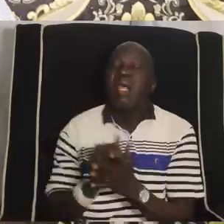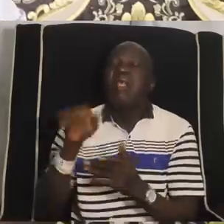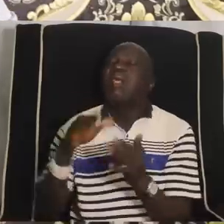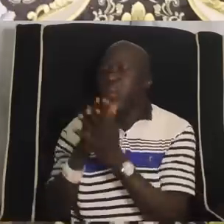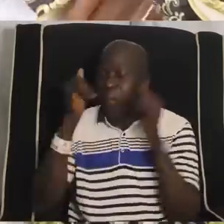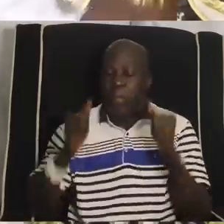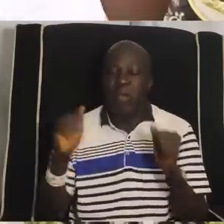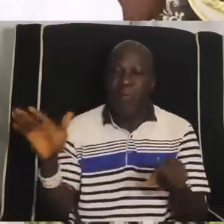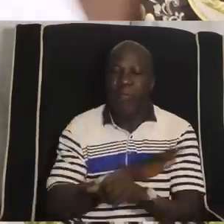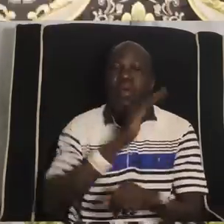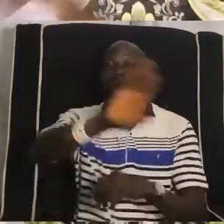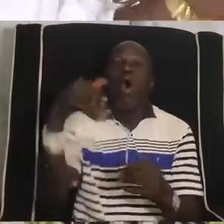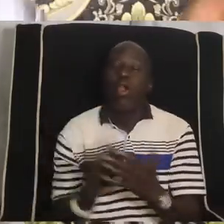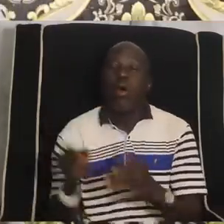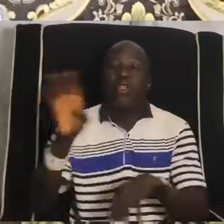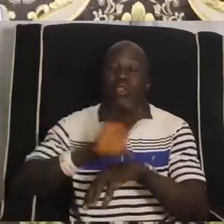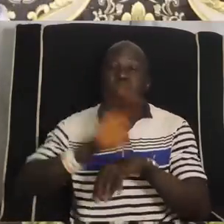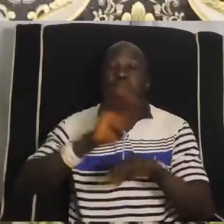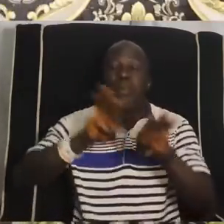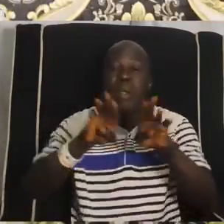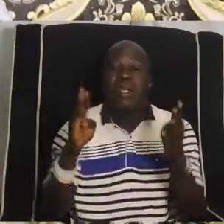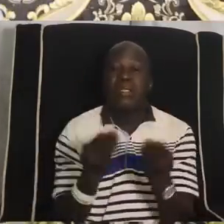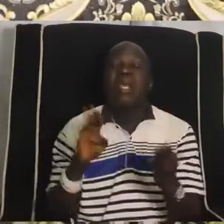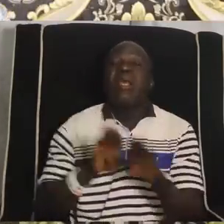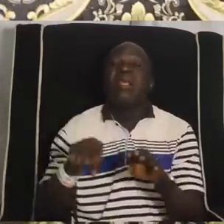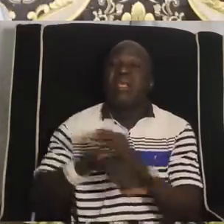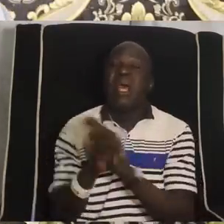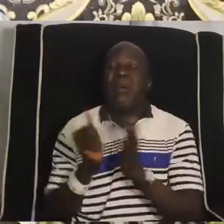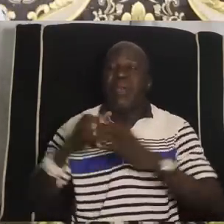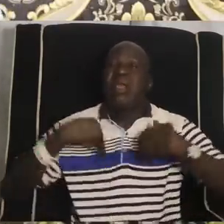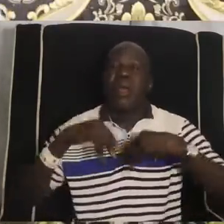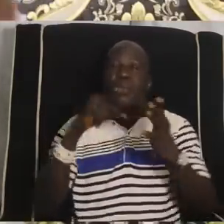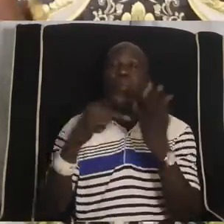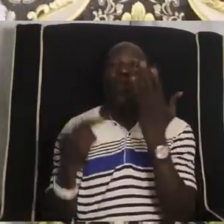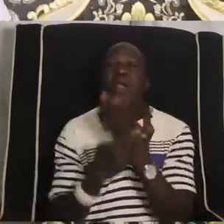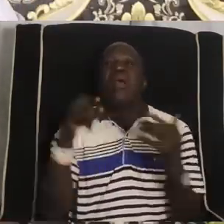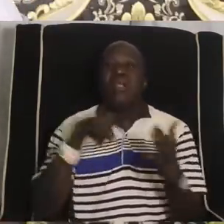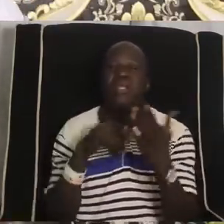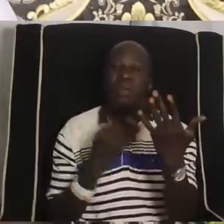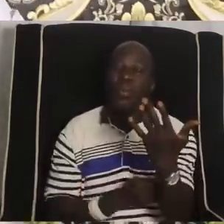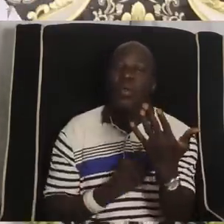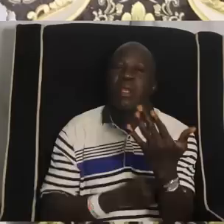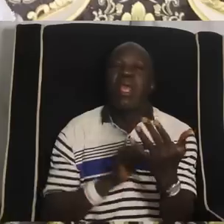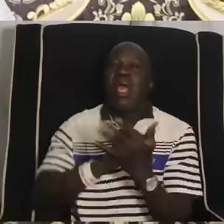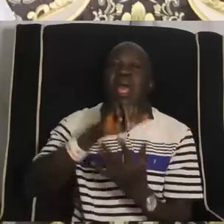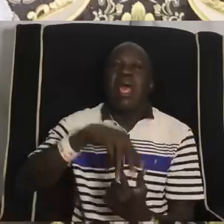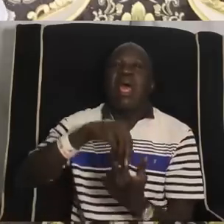bar. Go go touch my leg. Go bata. Let my leg padi. Me haro ye. I have fear badu oja ne